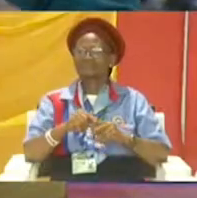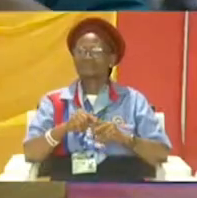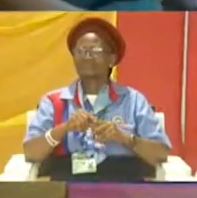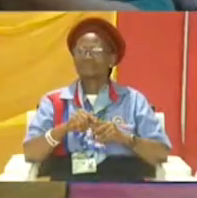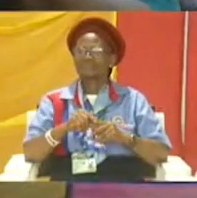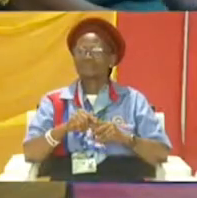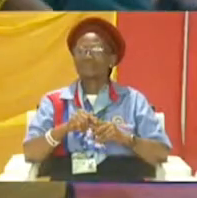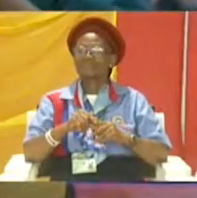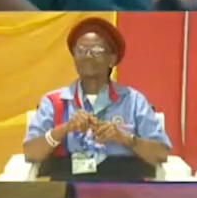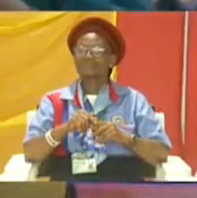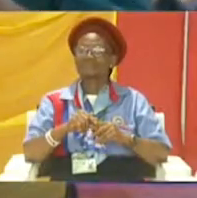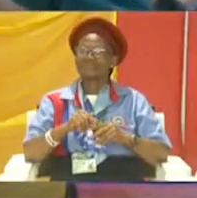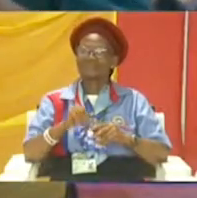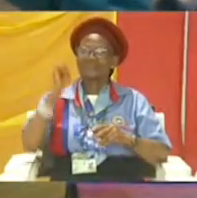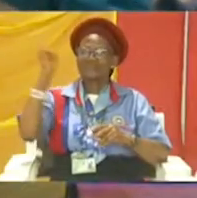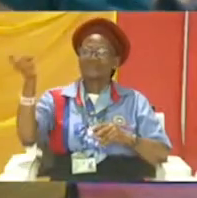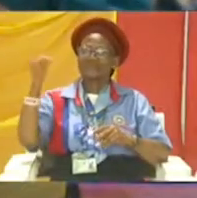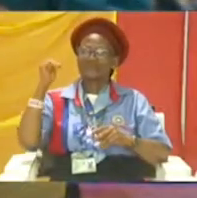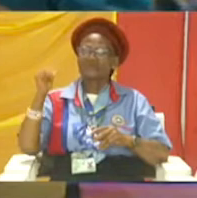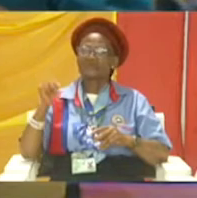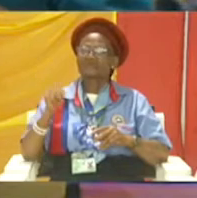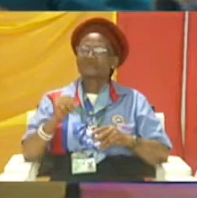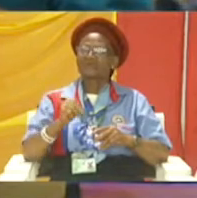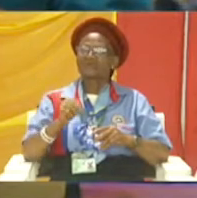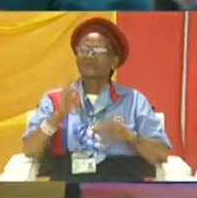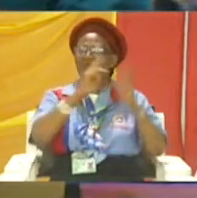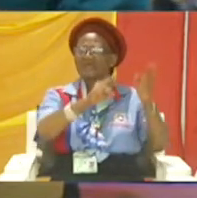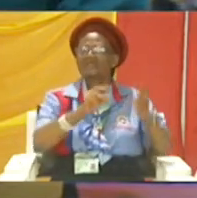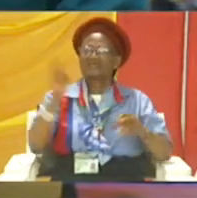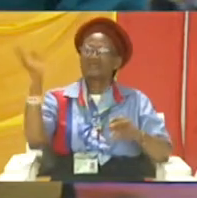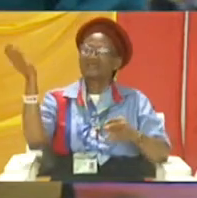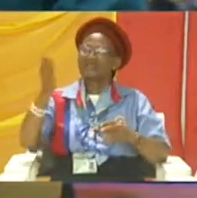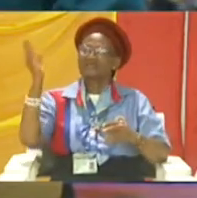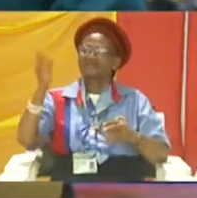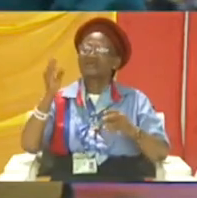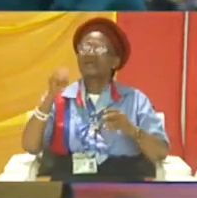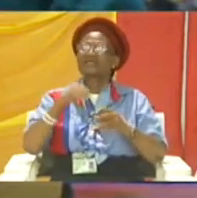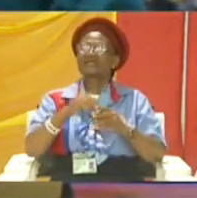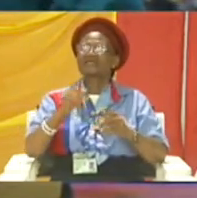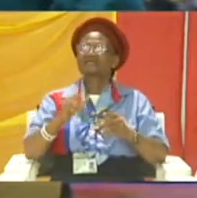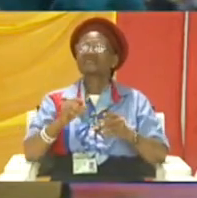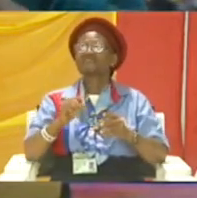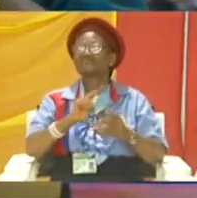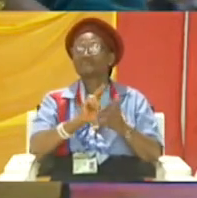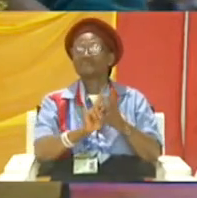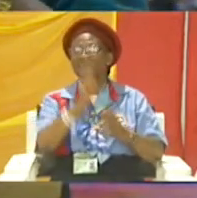already a lecturer at the University of Lagos. I came